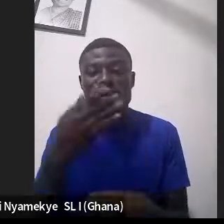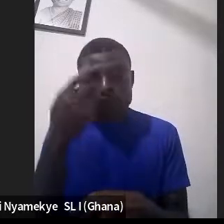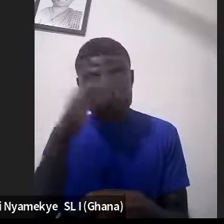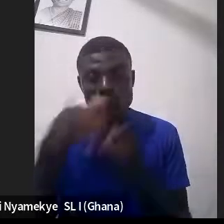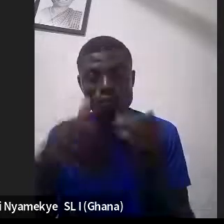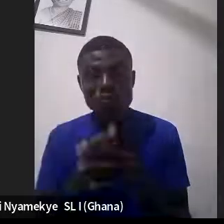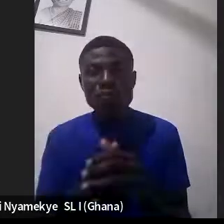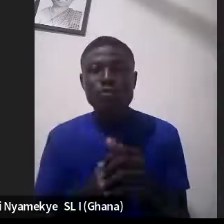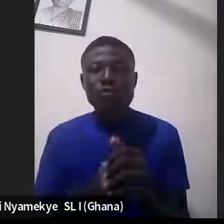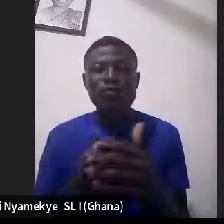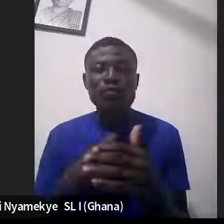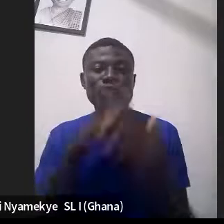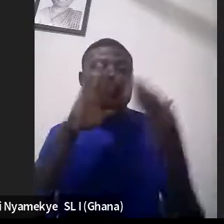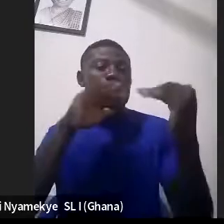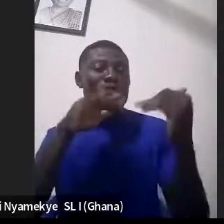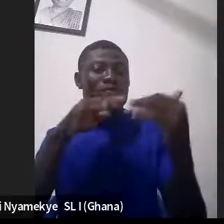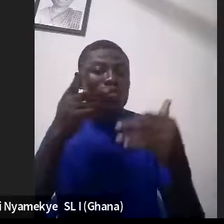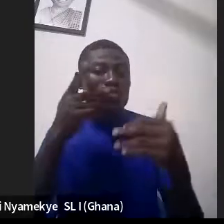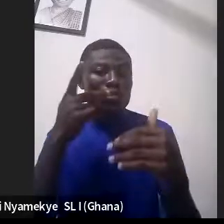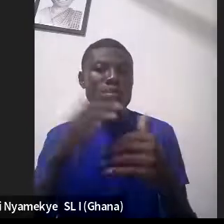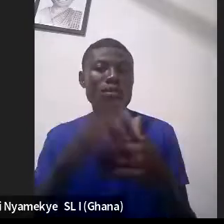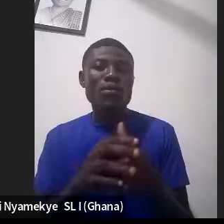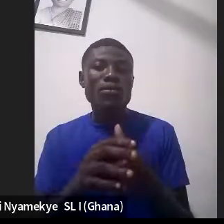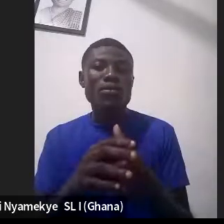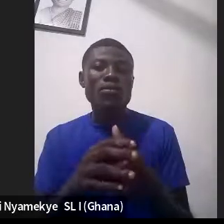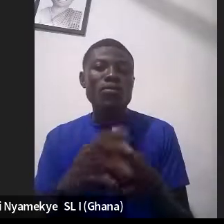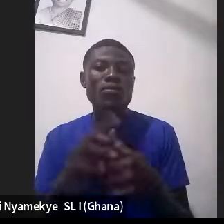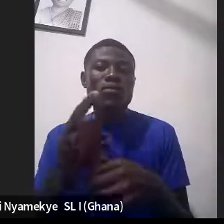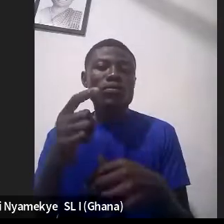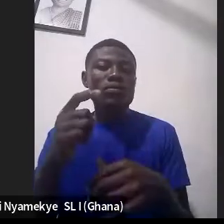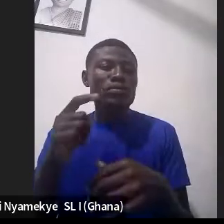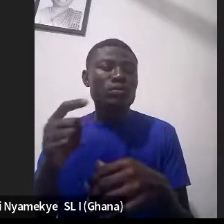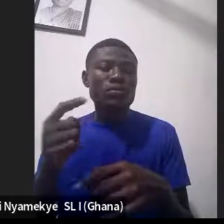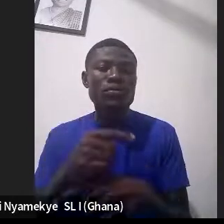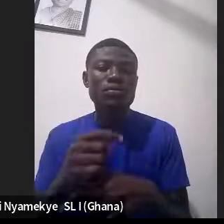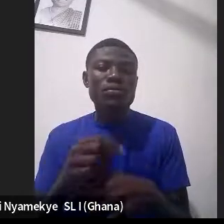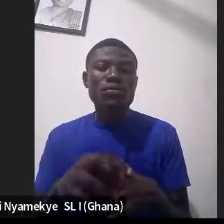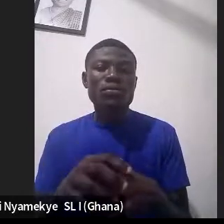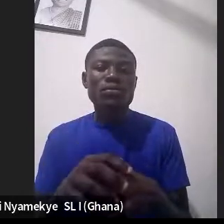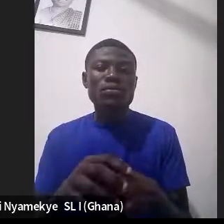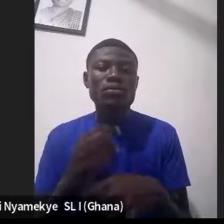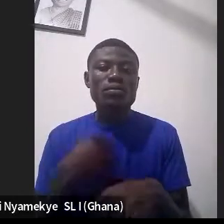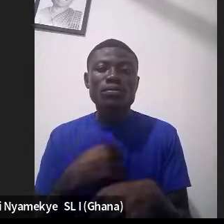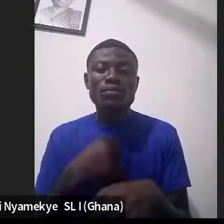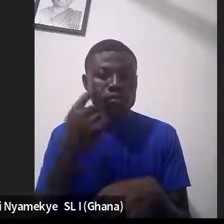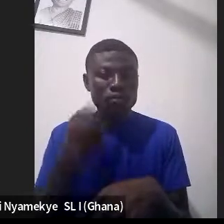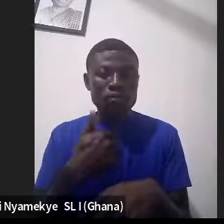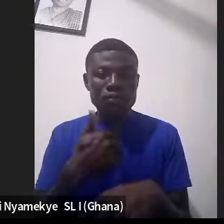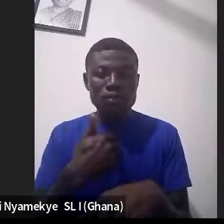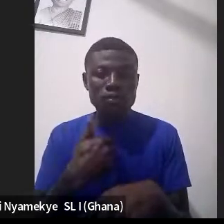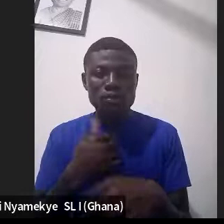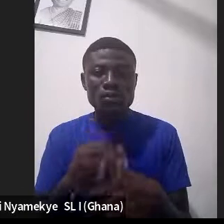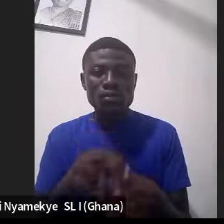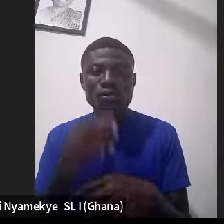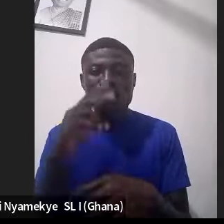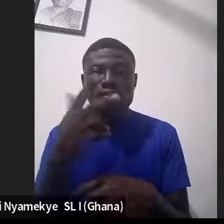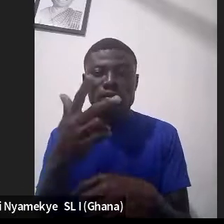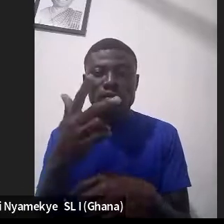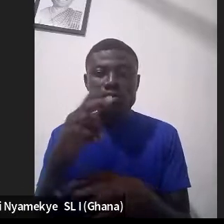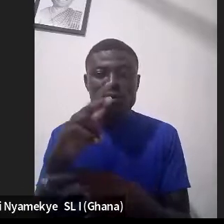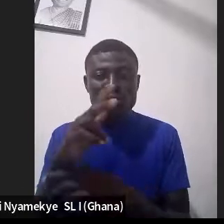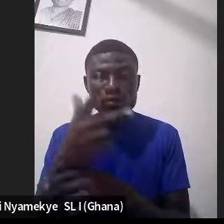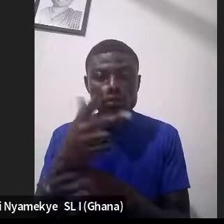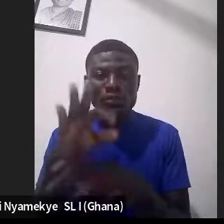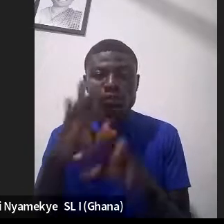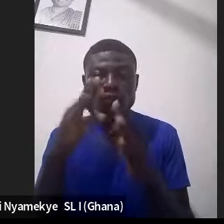We hope to see you one of these days. Possibly our next conversation, we're going to have a three family